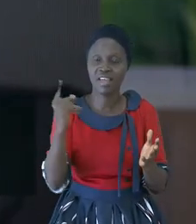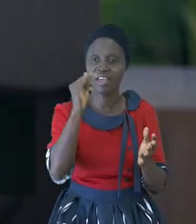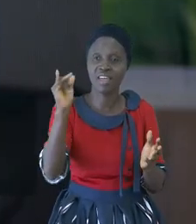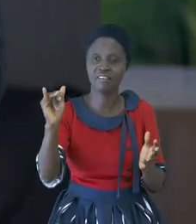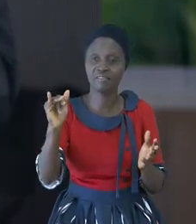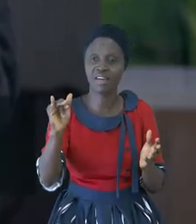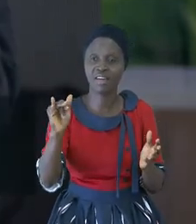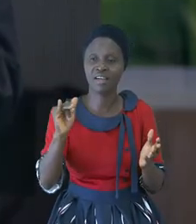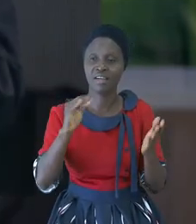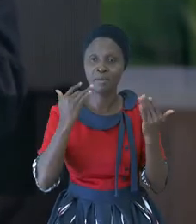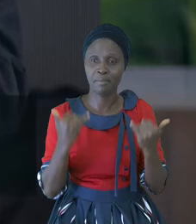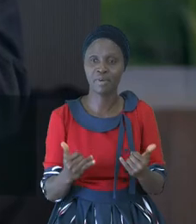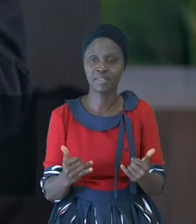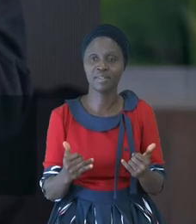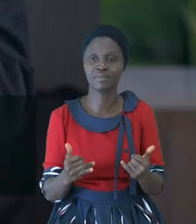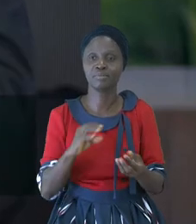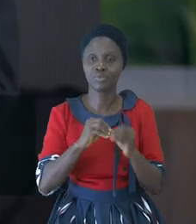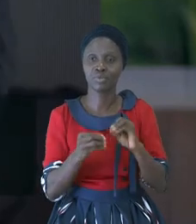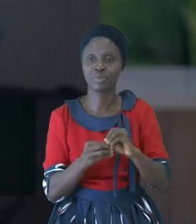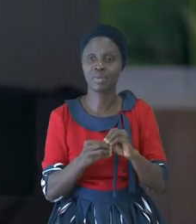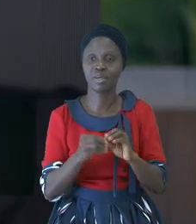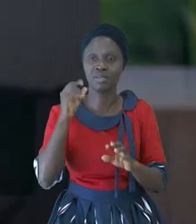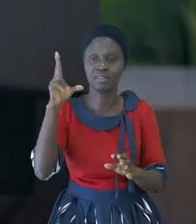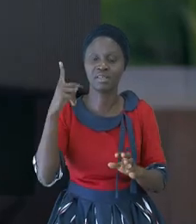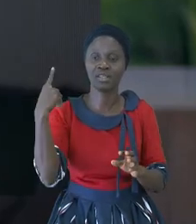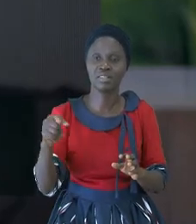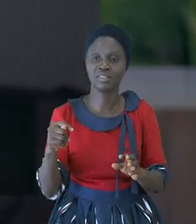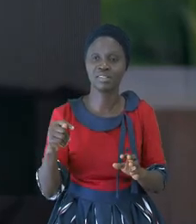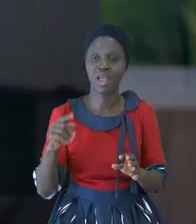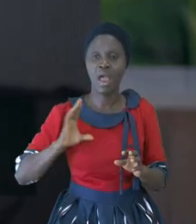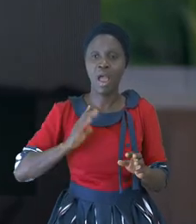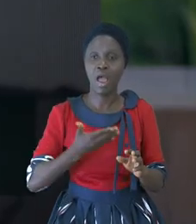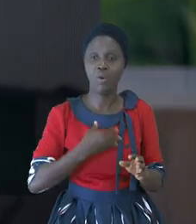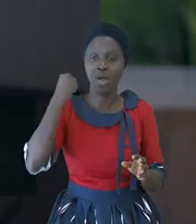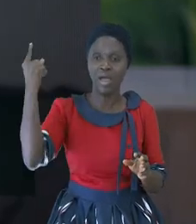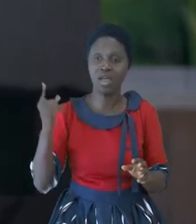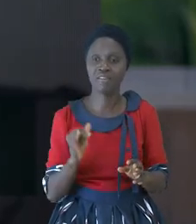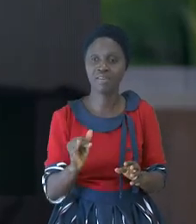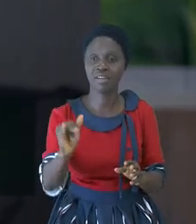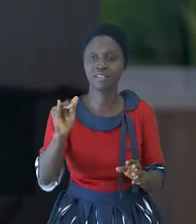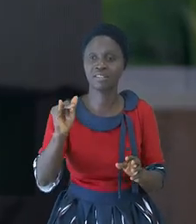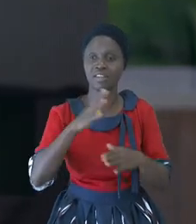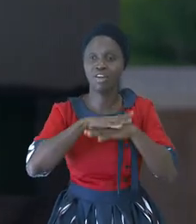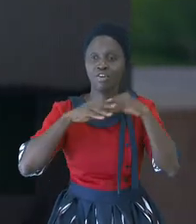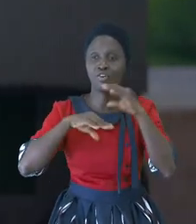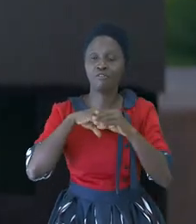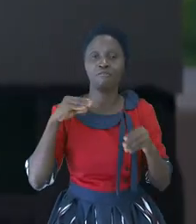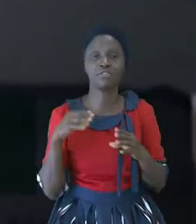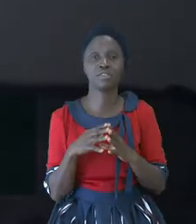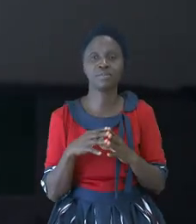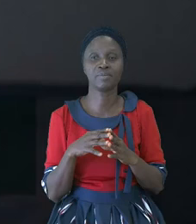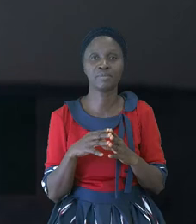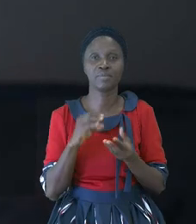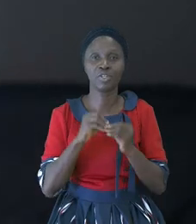three, the everlasting comfort in his perfect paradise. Look at number one.